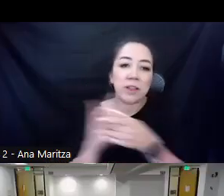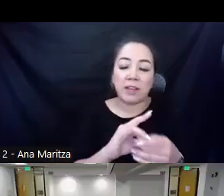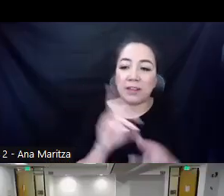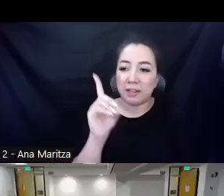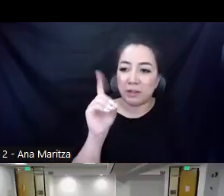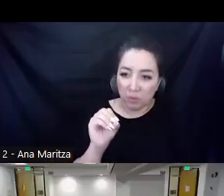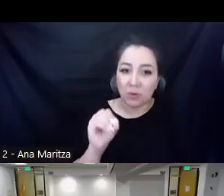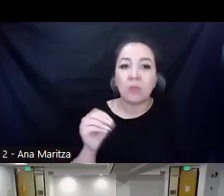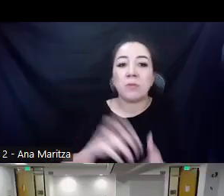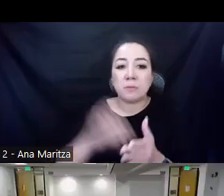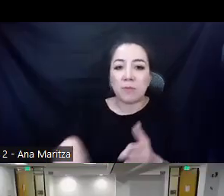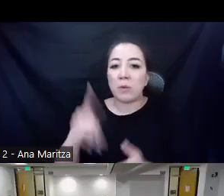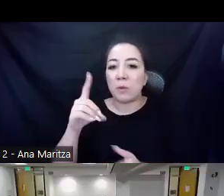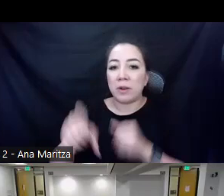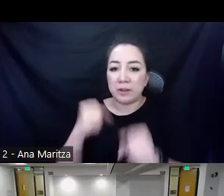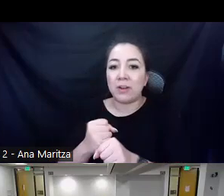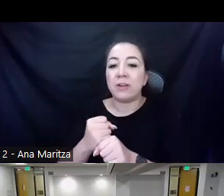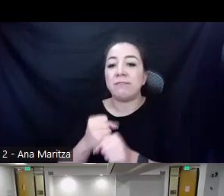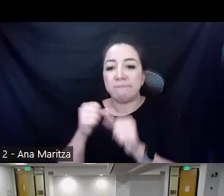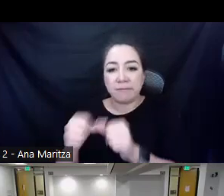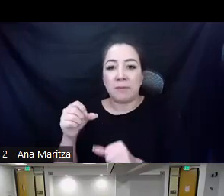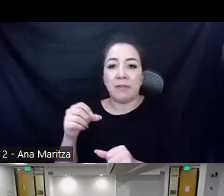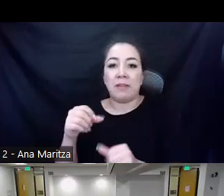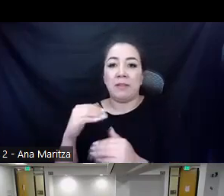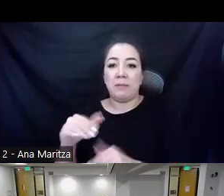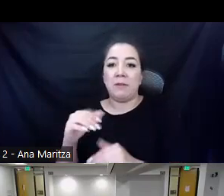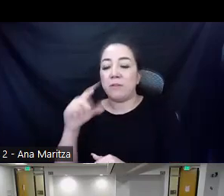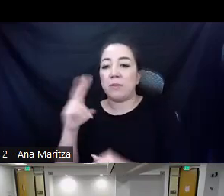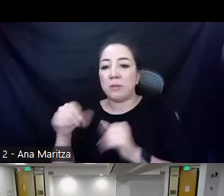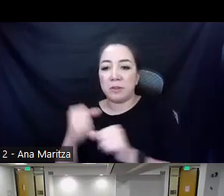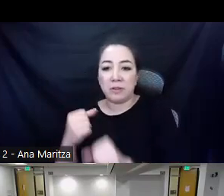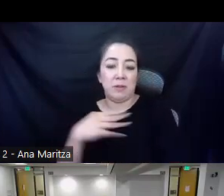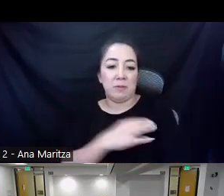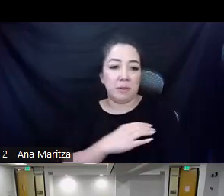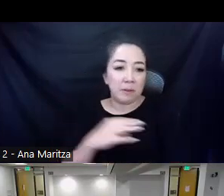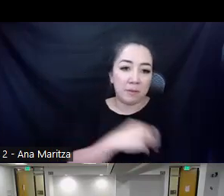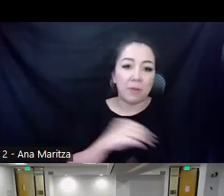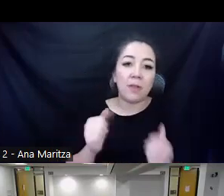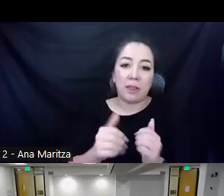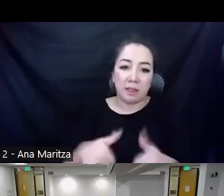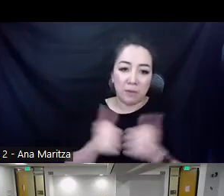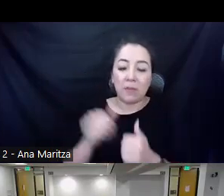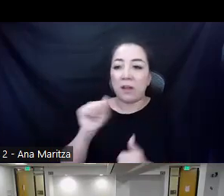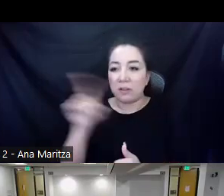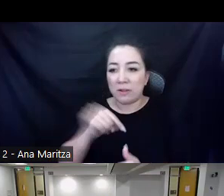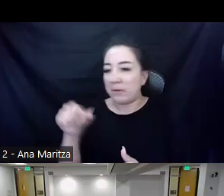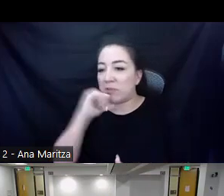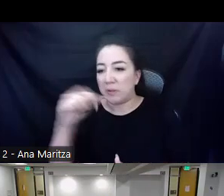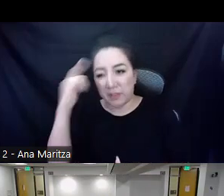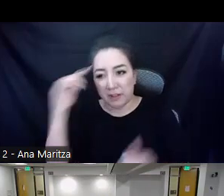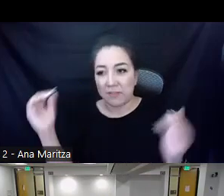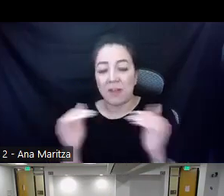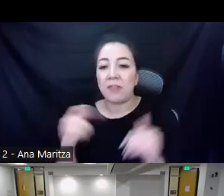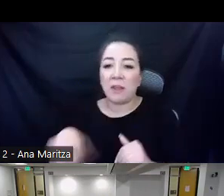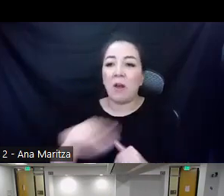going to remove the 1-year term limit for the 2 committee members that are living with Alzheimer's or related dementias. We don't think that's fair. So they will have